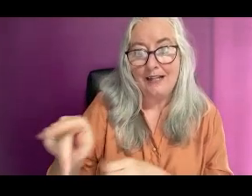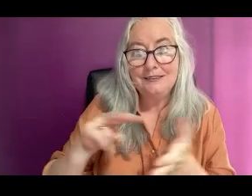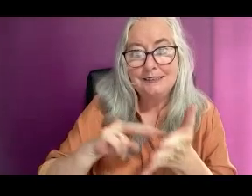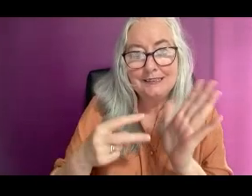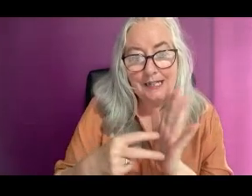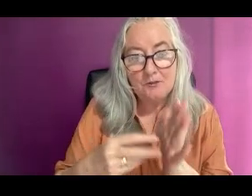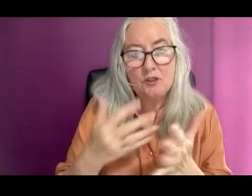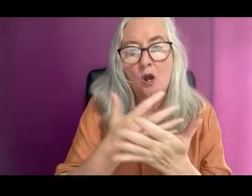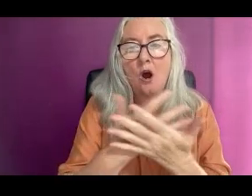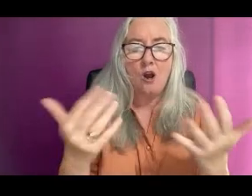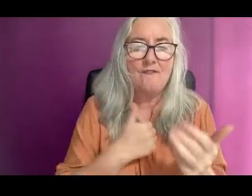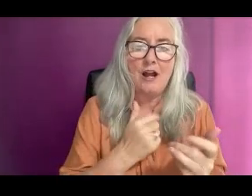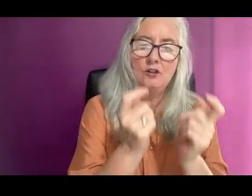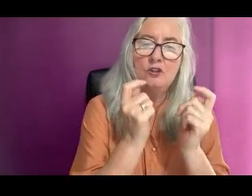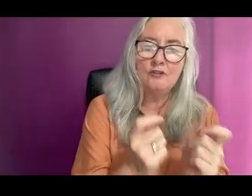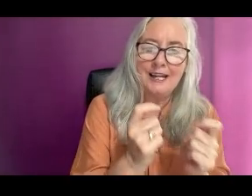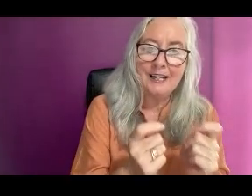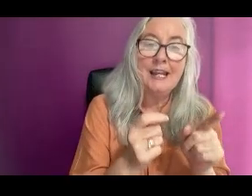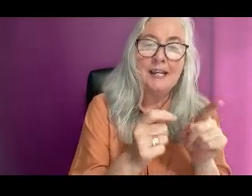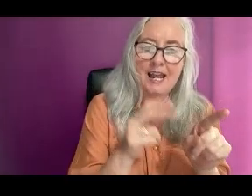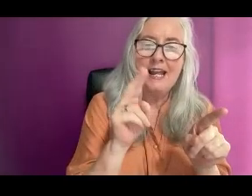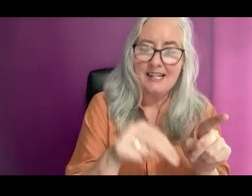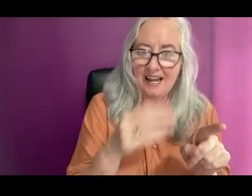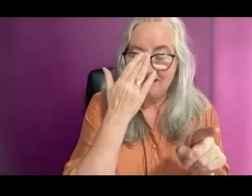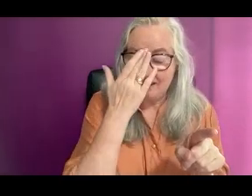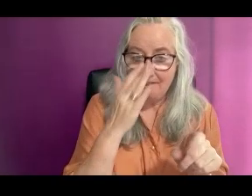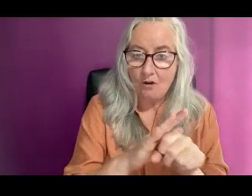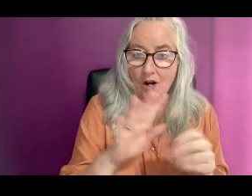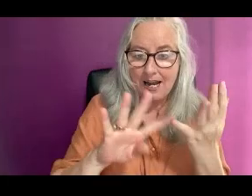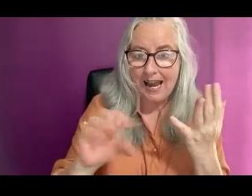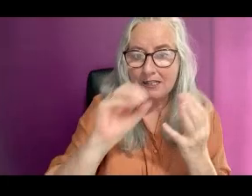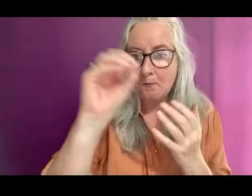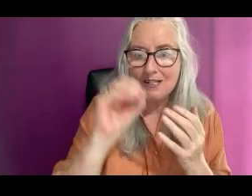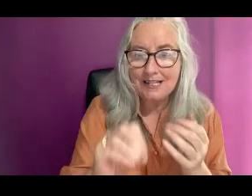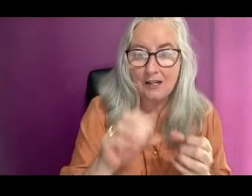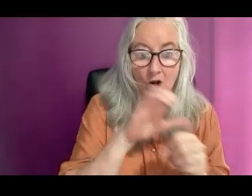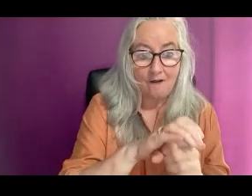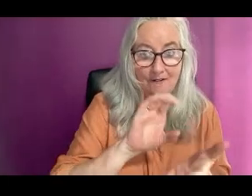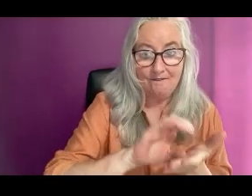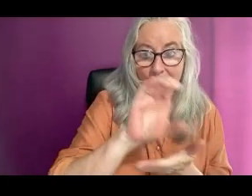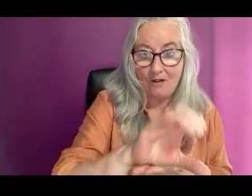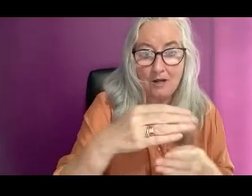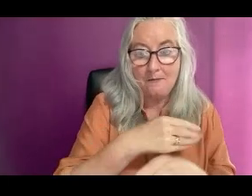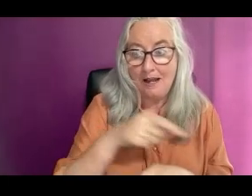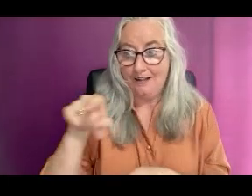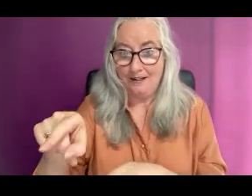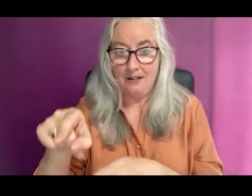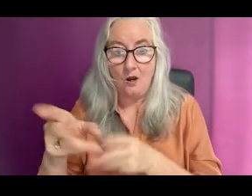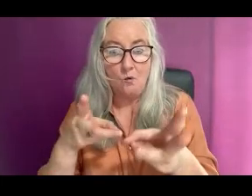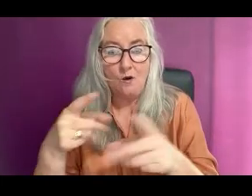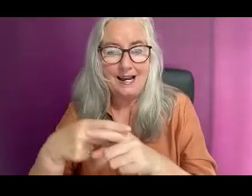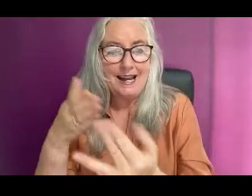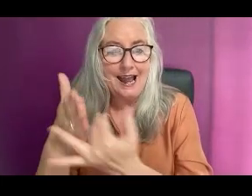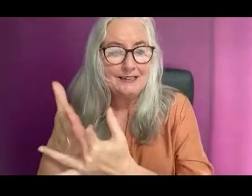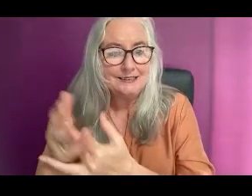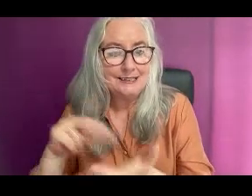are eligible mostly for 90% coverage by the work and access scheme. Again,